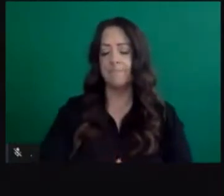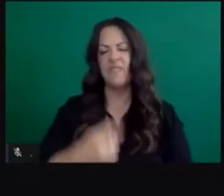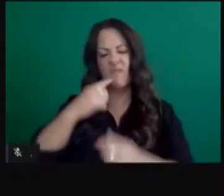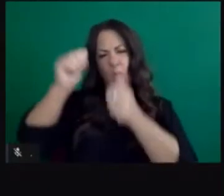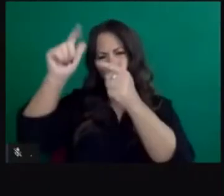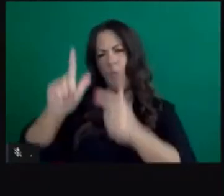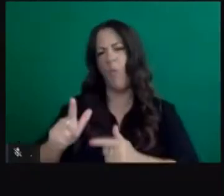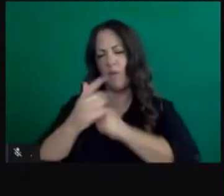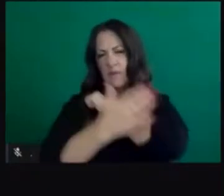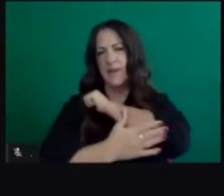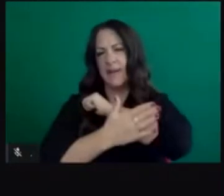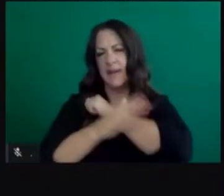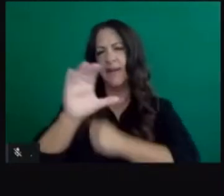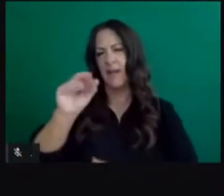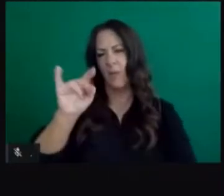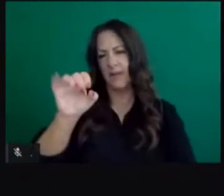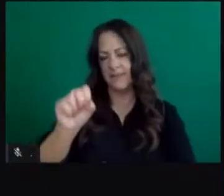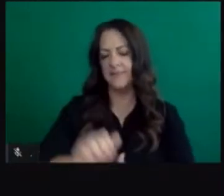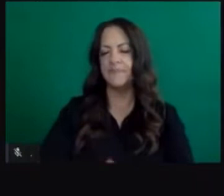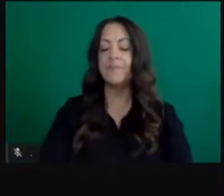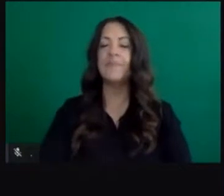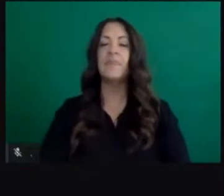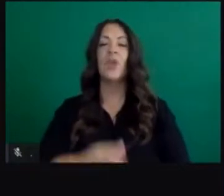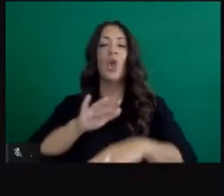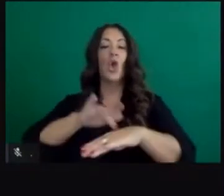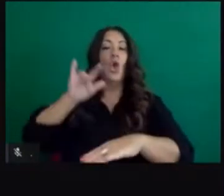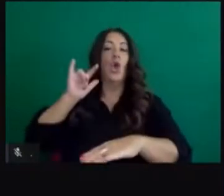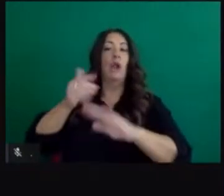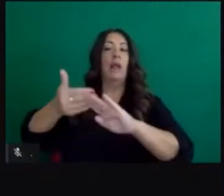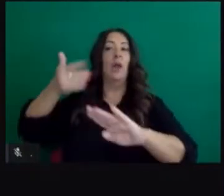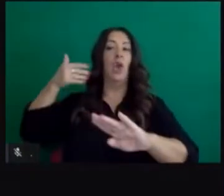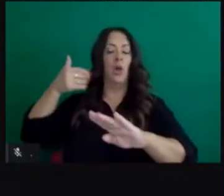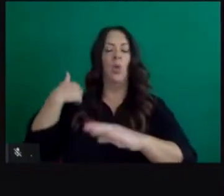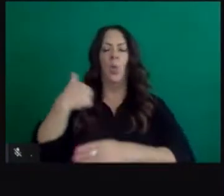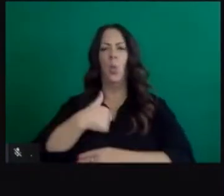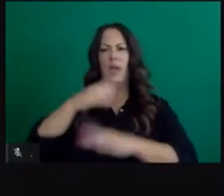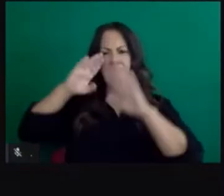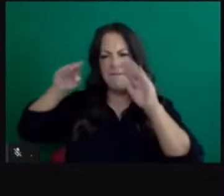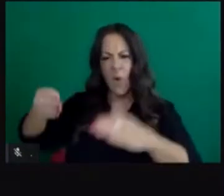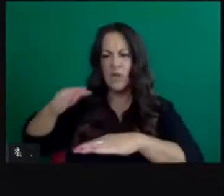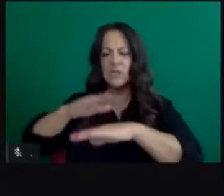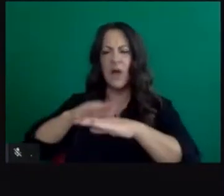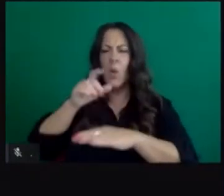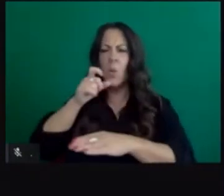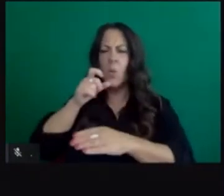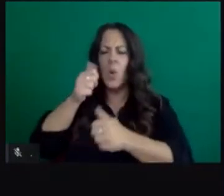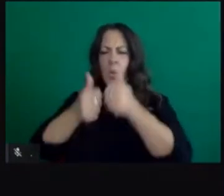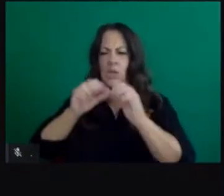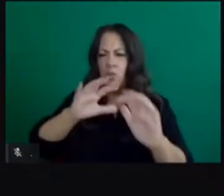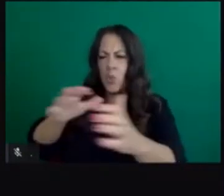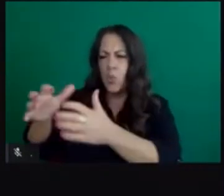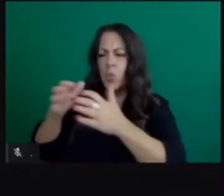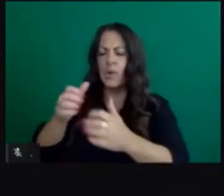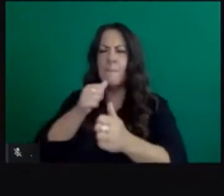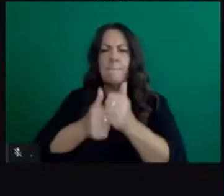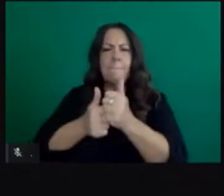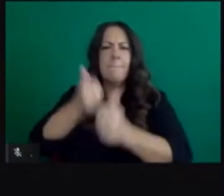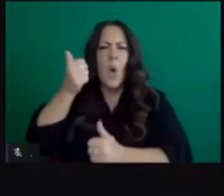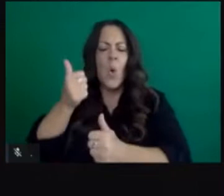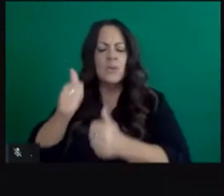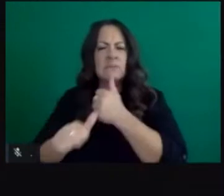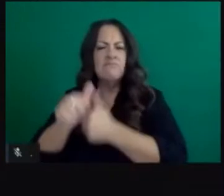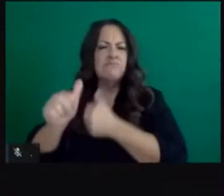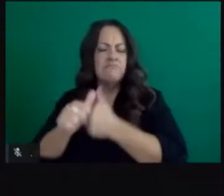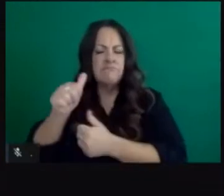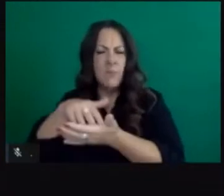Early on in the pandemic, we focused on vulnerable populations, and we continue to. We talked early,